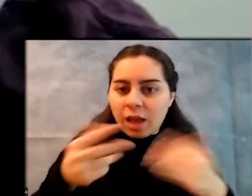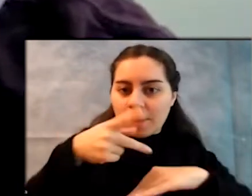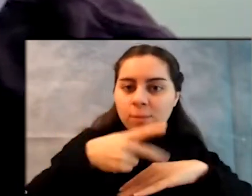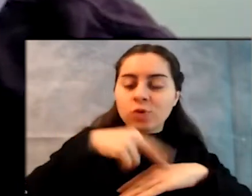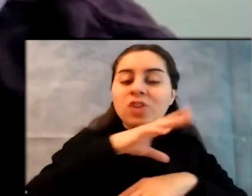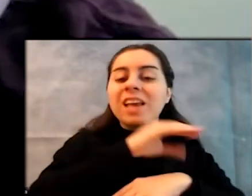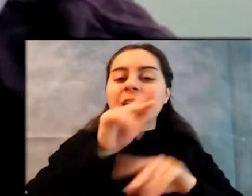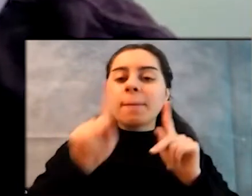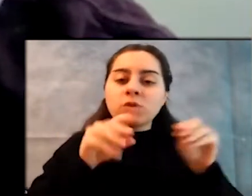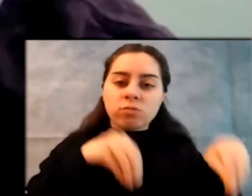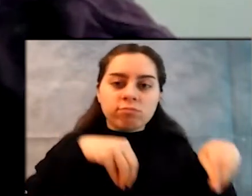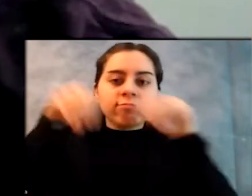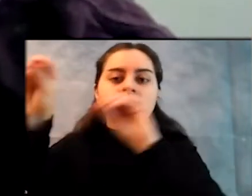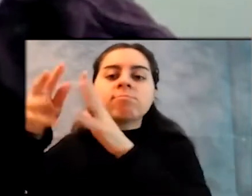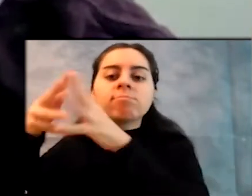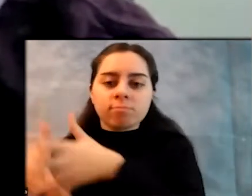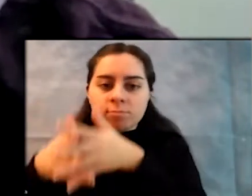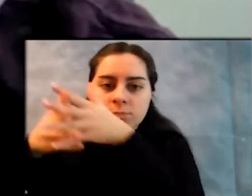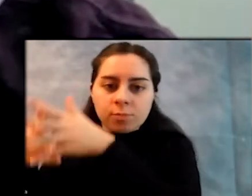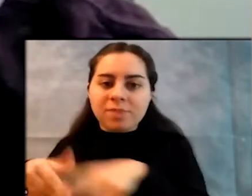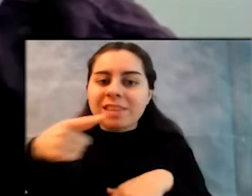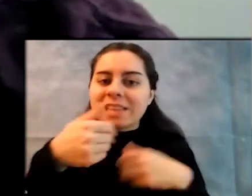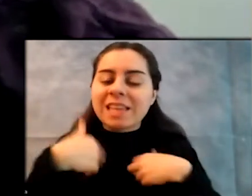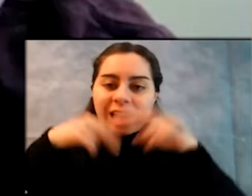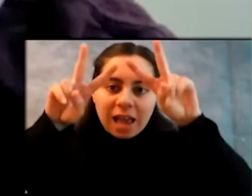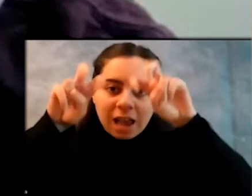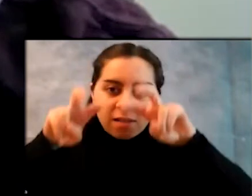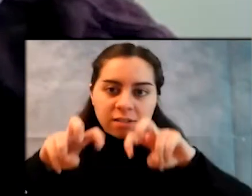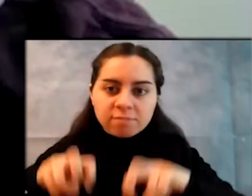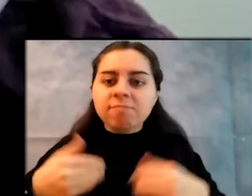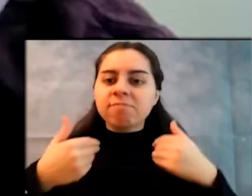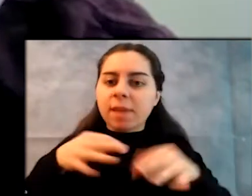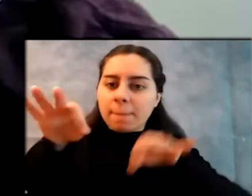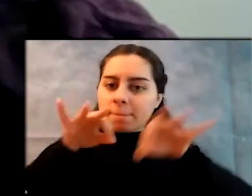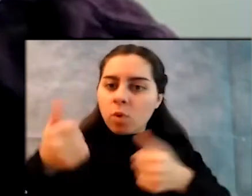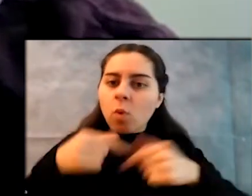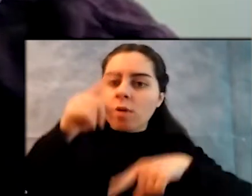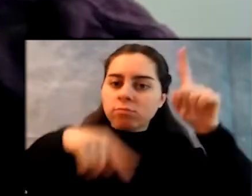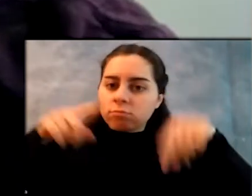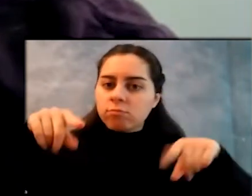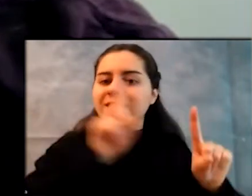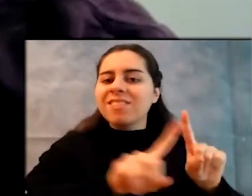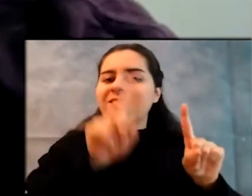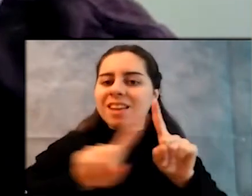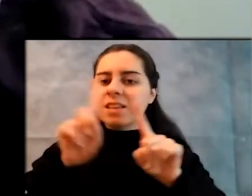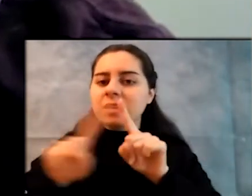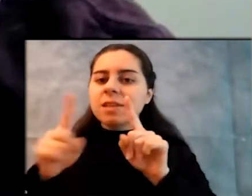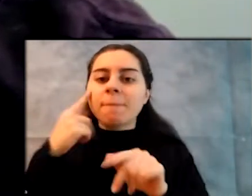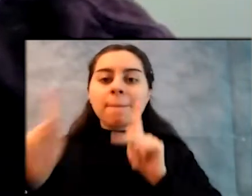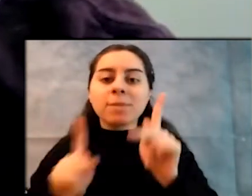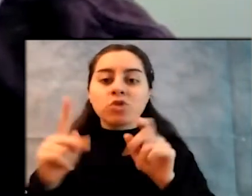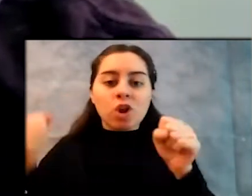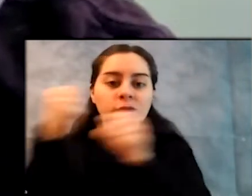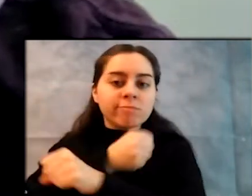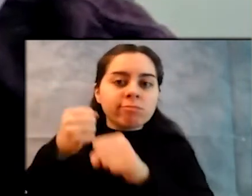and historical documents, the book explores the varied experiences and motivations of Taino Boricua activists,